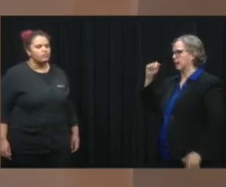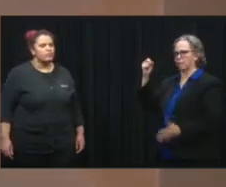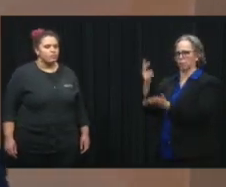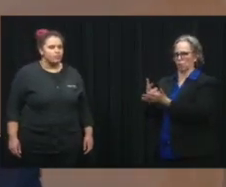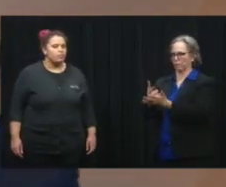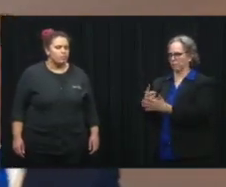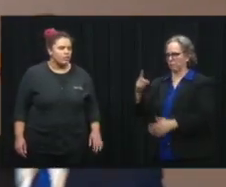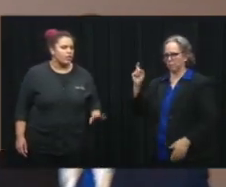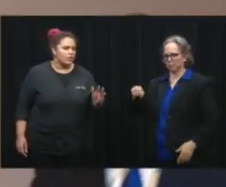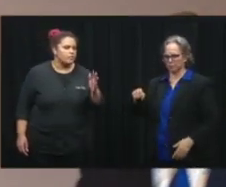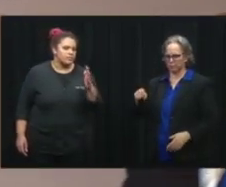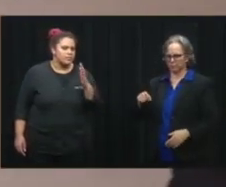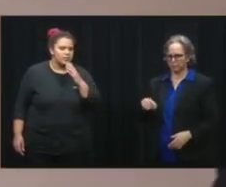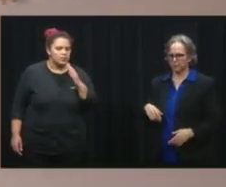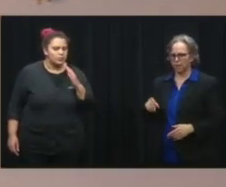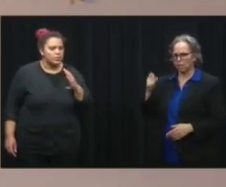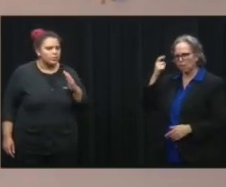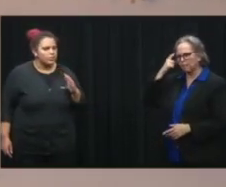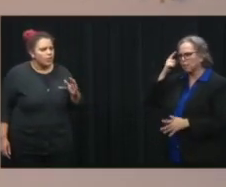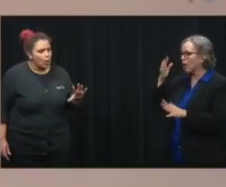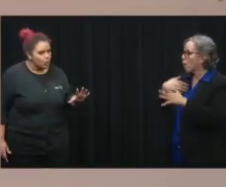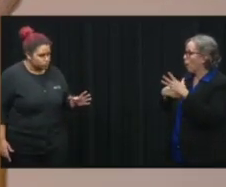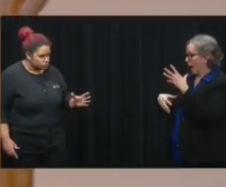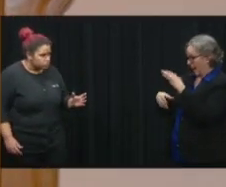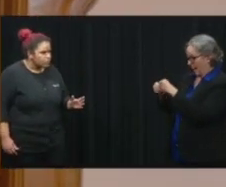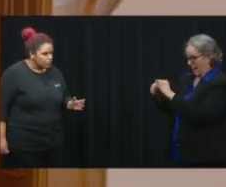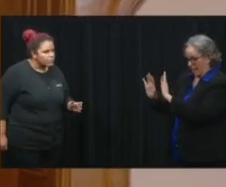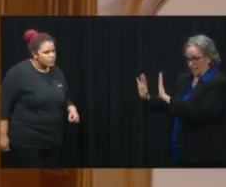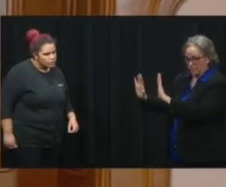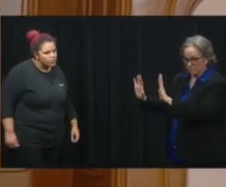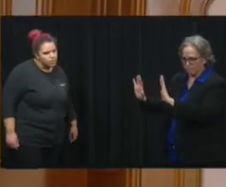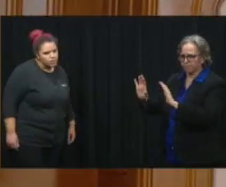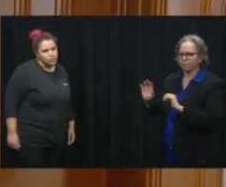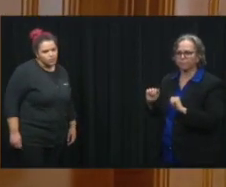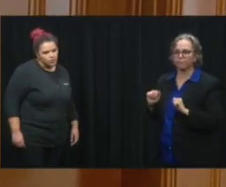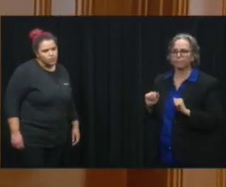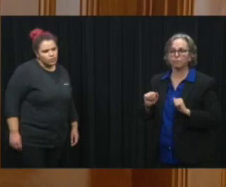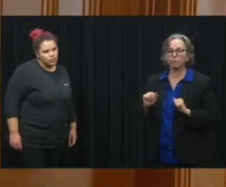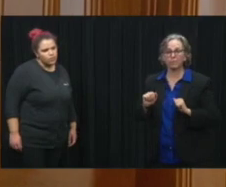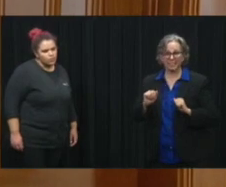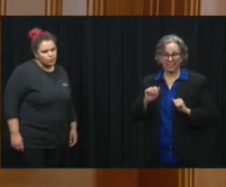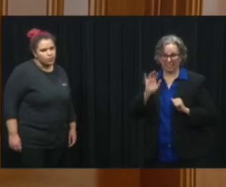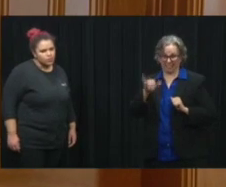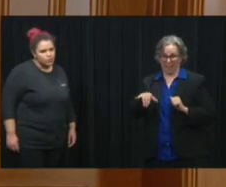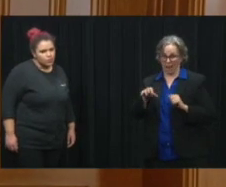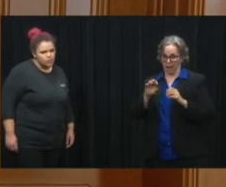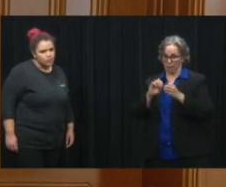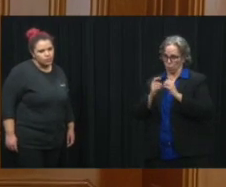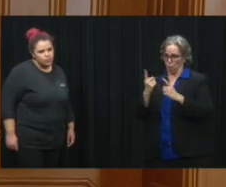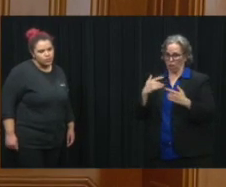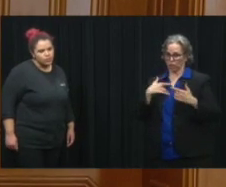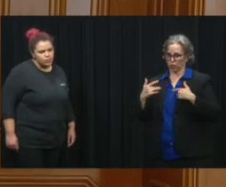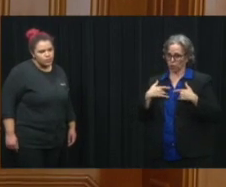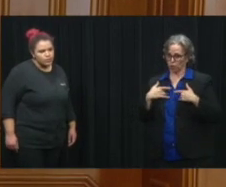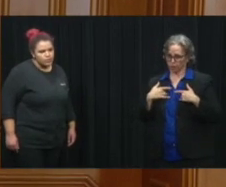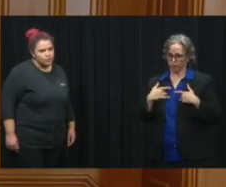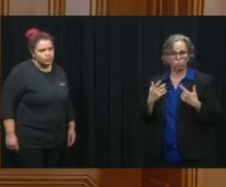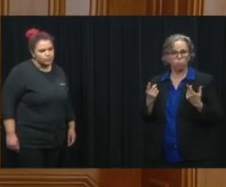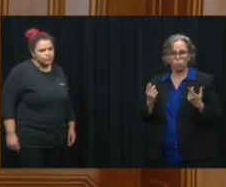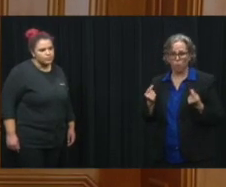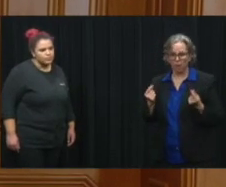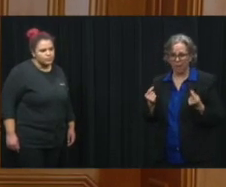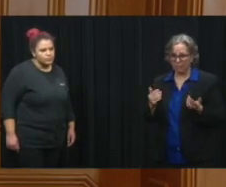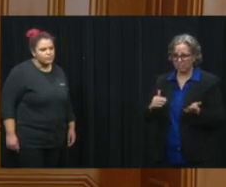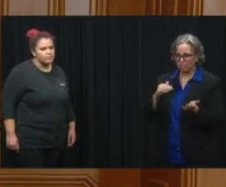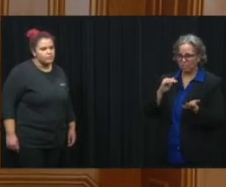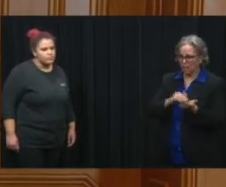add also that this is the number one concern that we hear from doctors, from nurses,